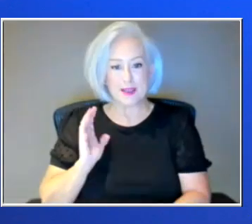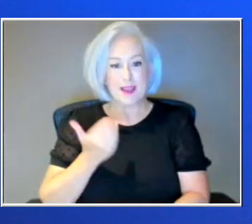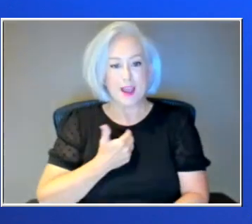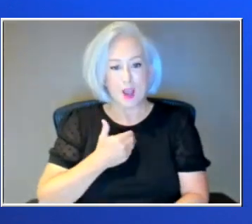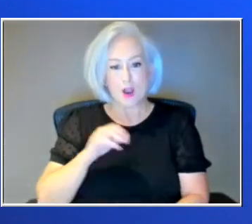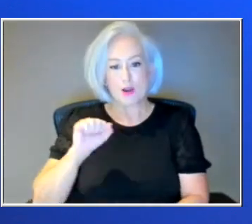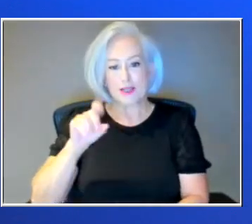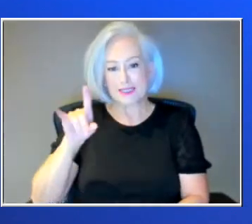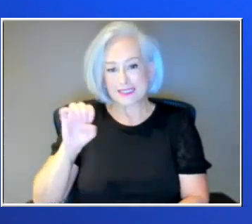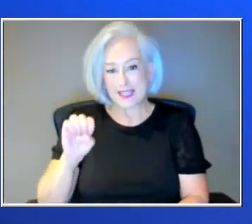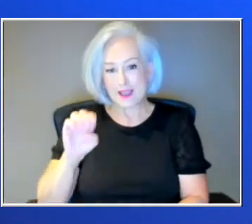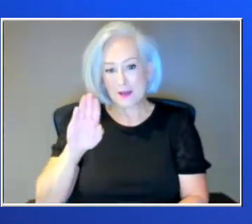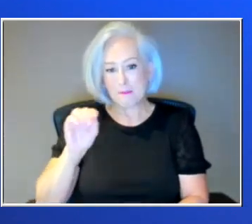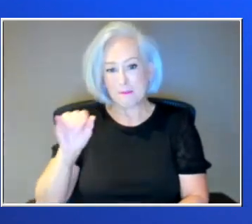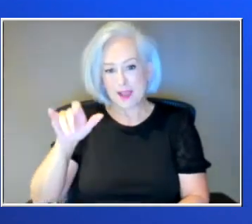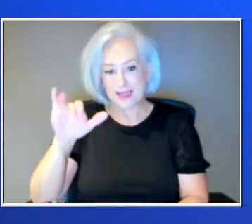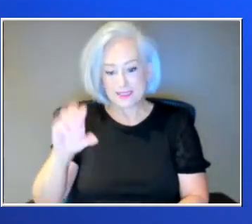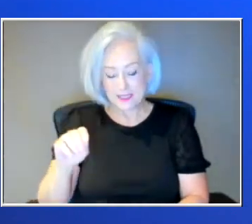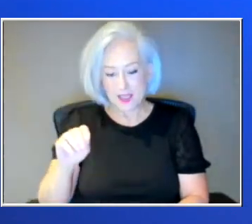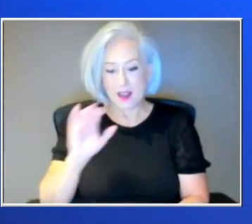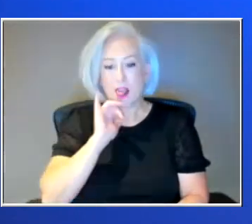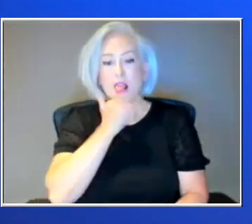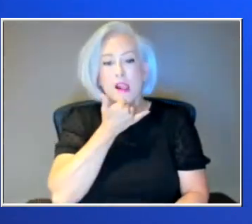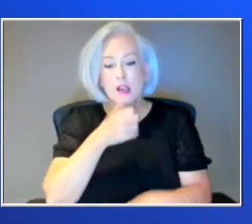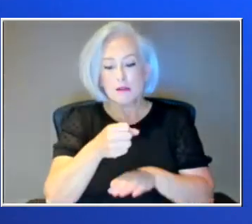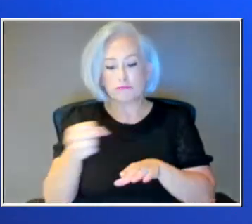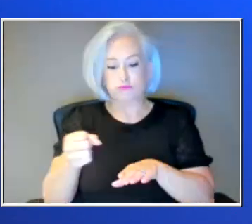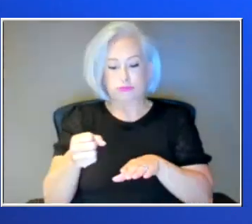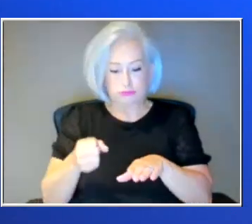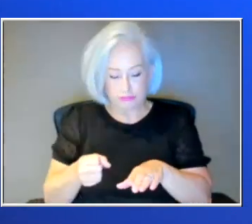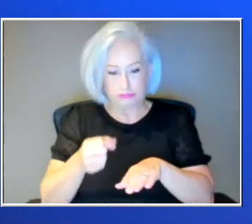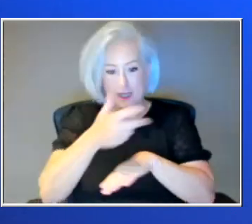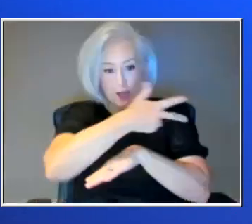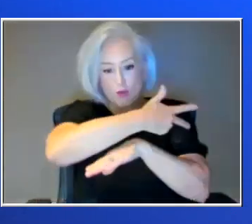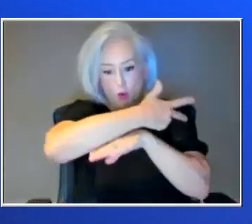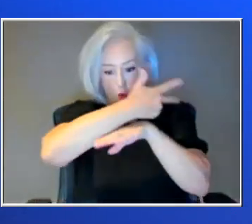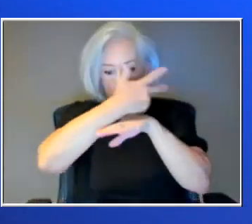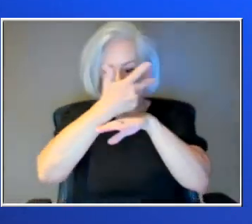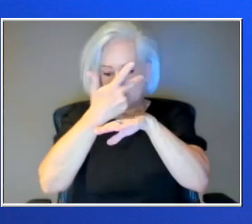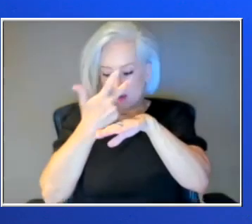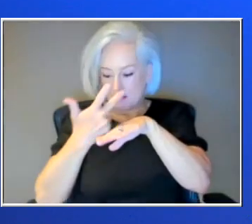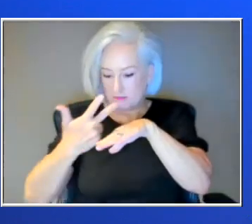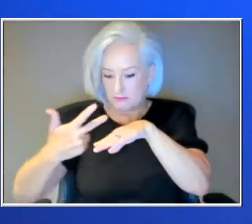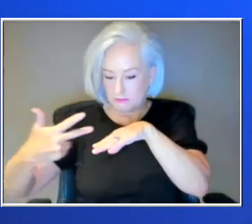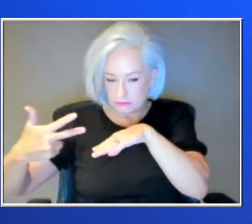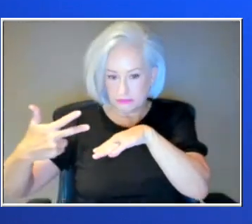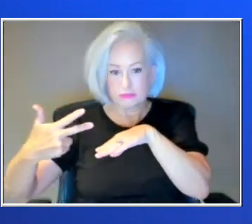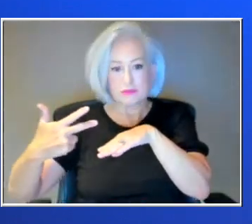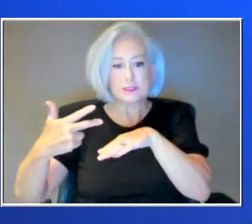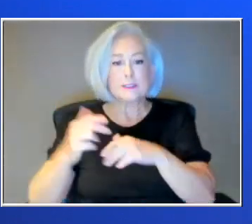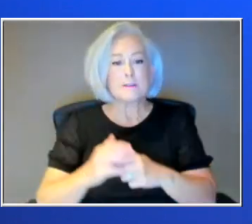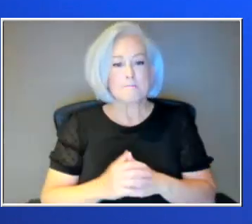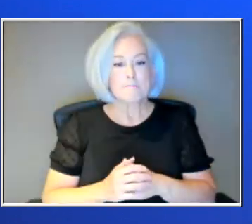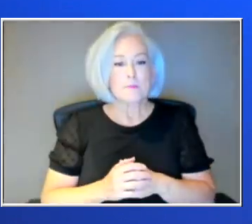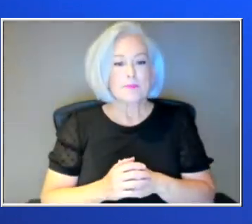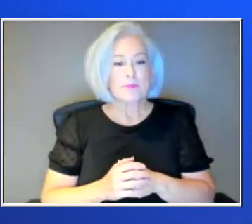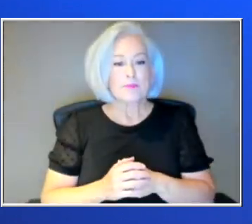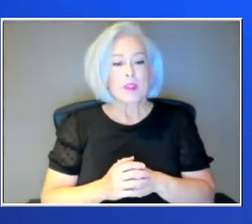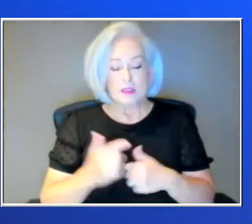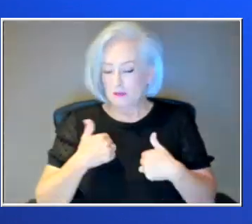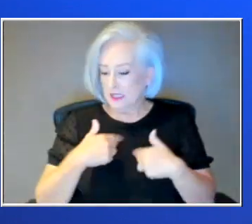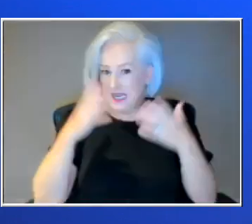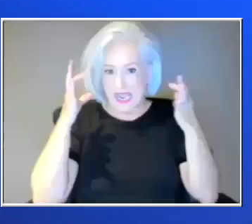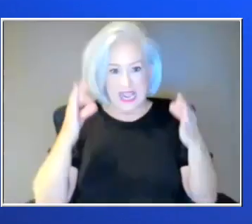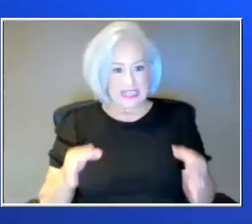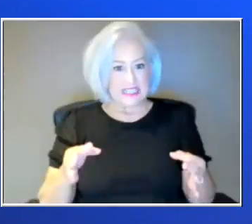into gear and started rolling down the hill, and I decided that I could